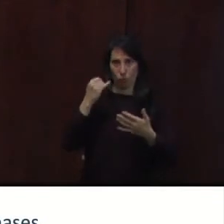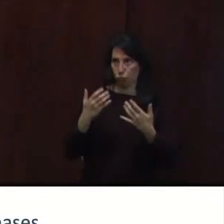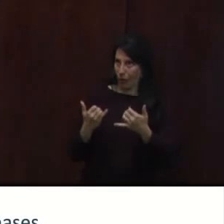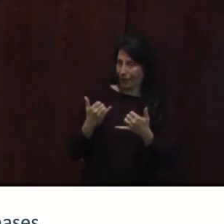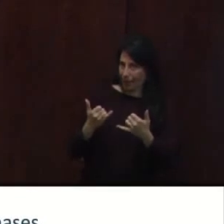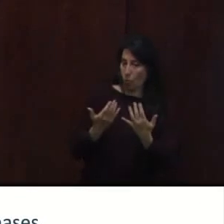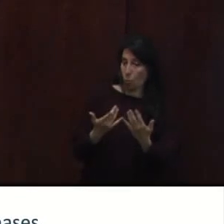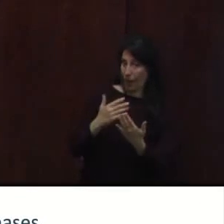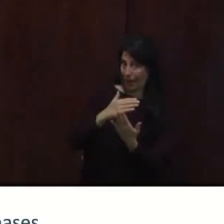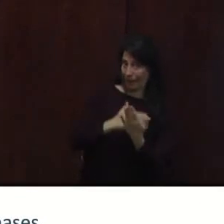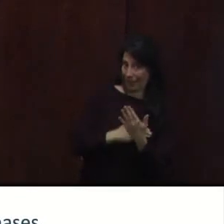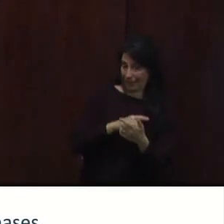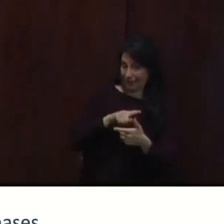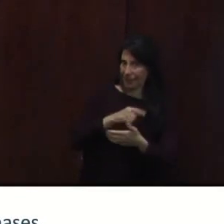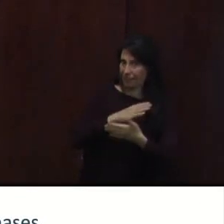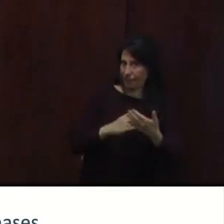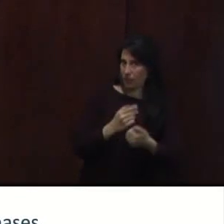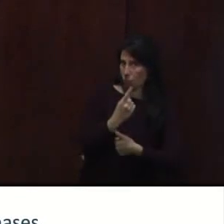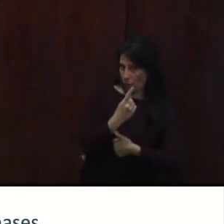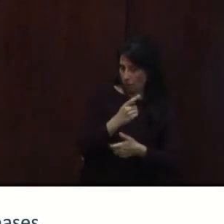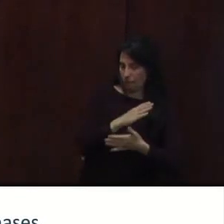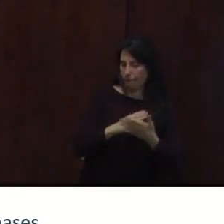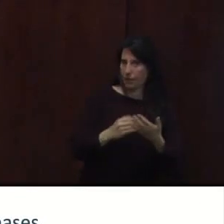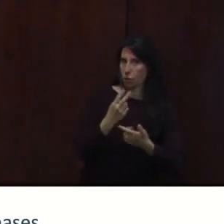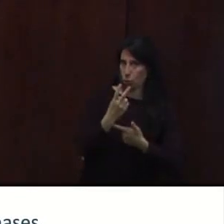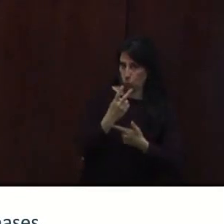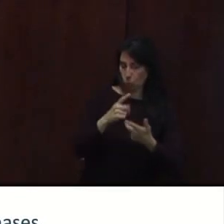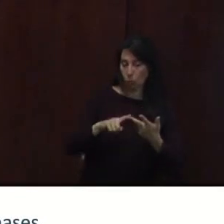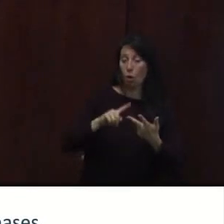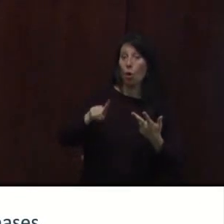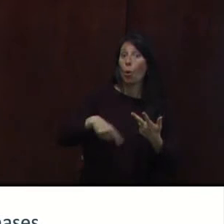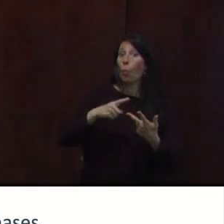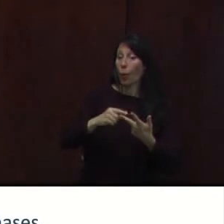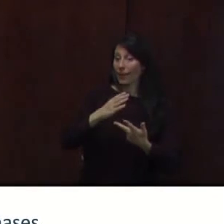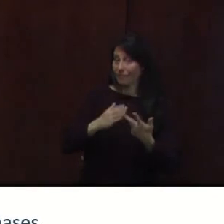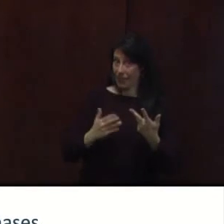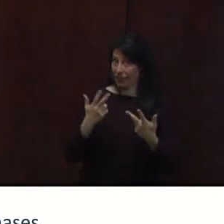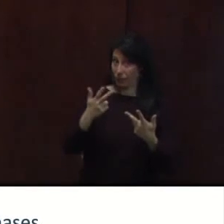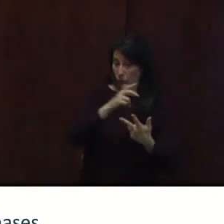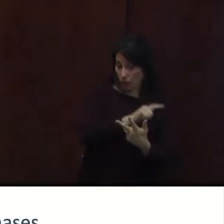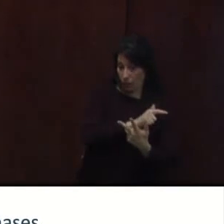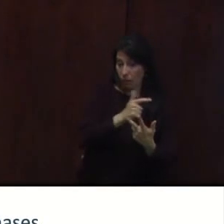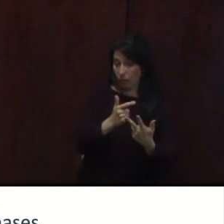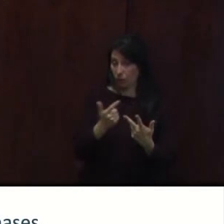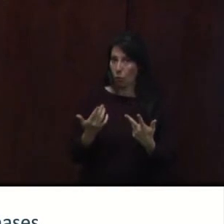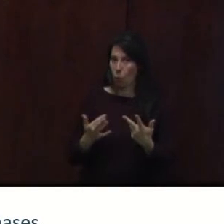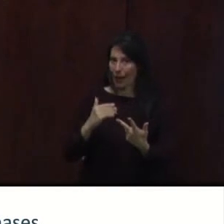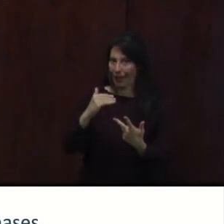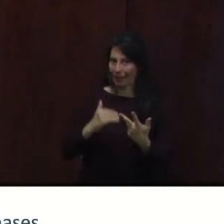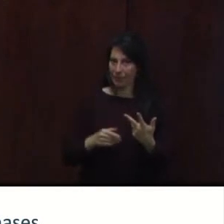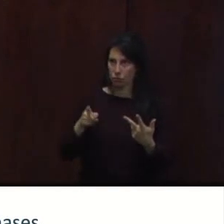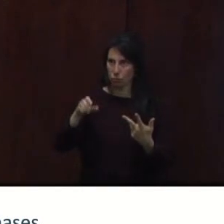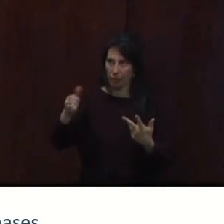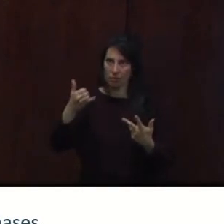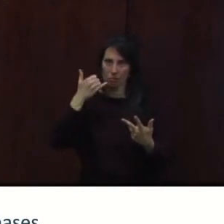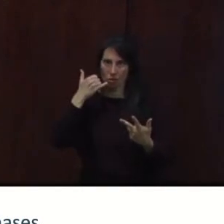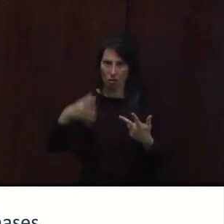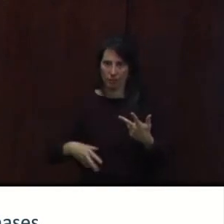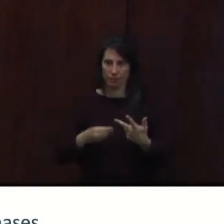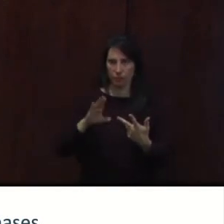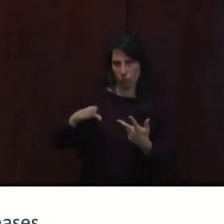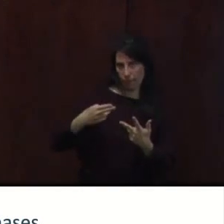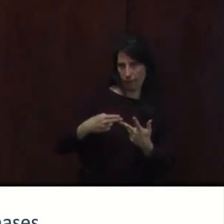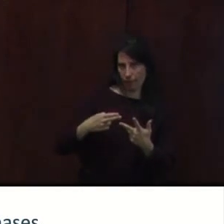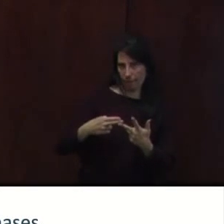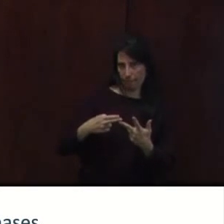include those in phase 1 and 2, and as phase 3 opens, then you would be incorporated. And folks can call, when it's